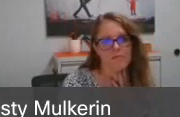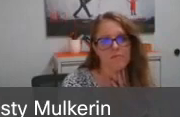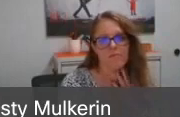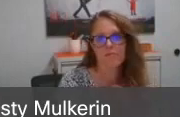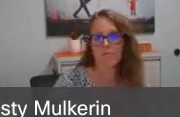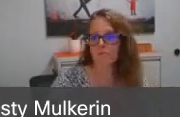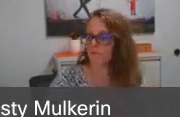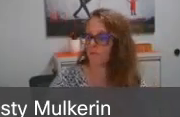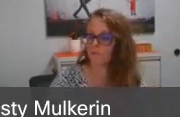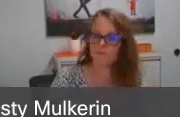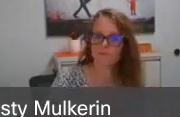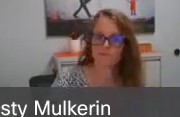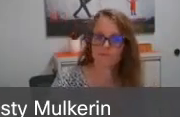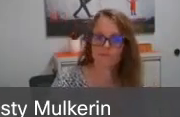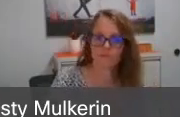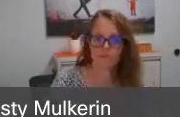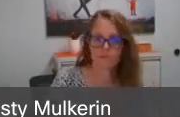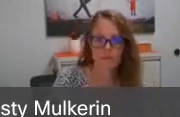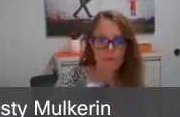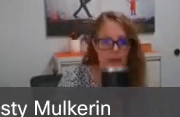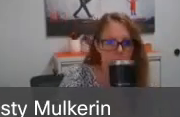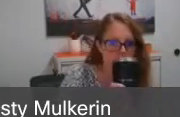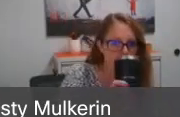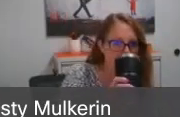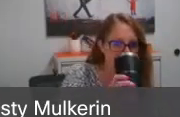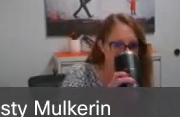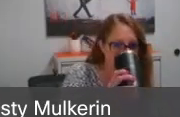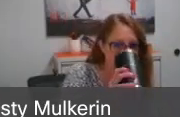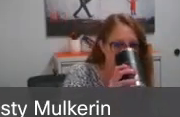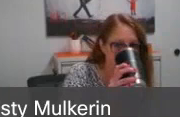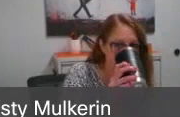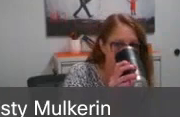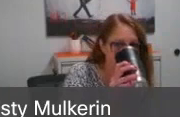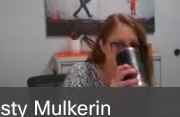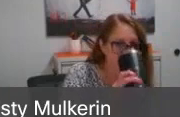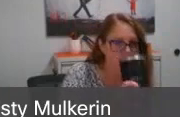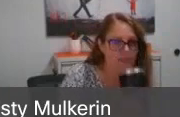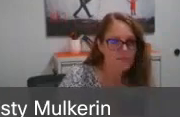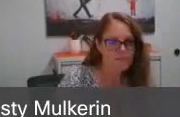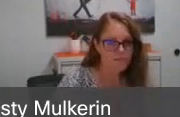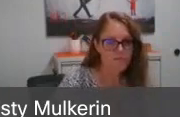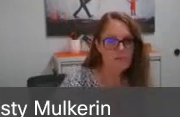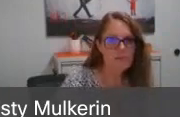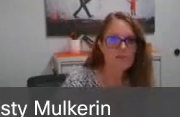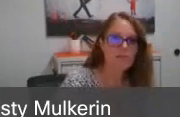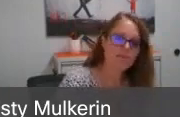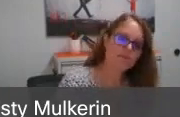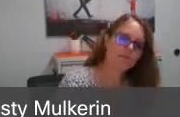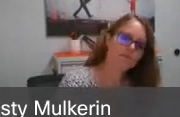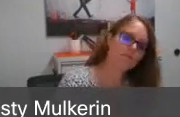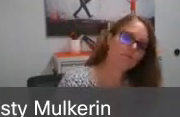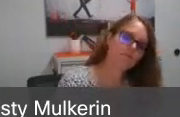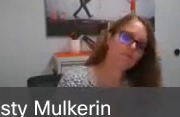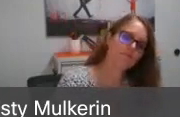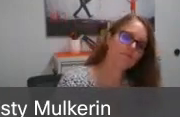doing this, 21% of the referrals were coming from the jail, and now it's just growing and getting better, and